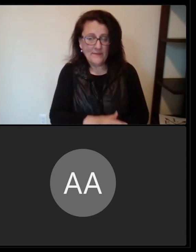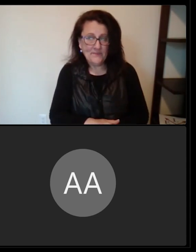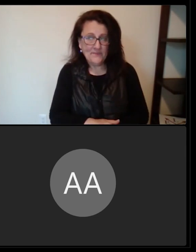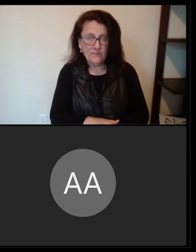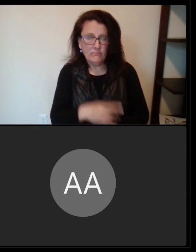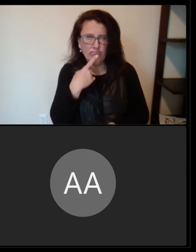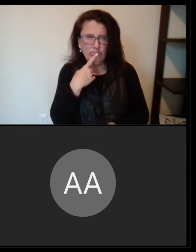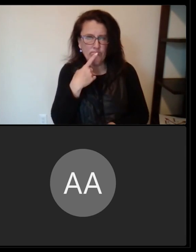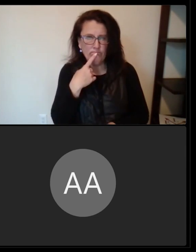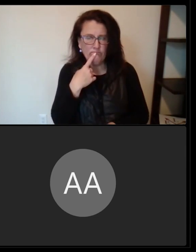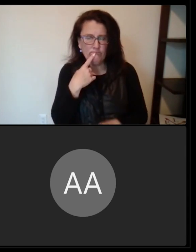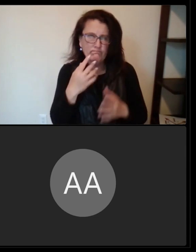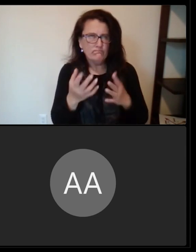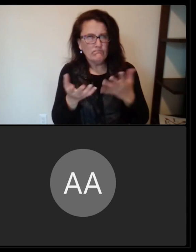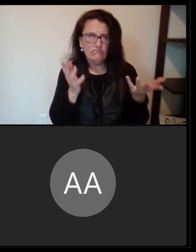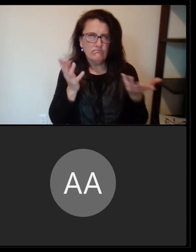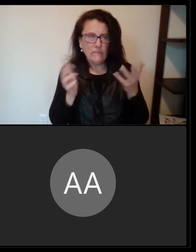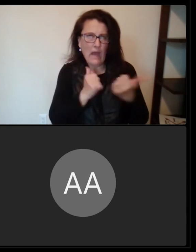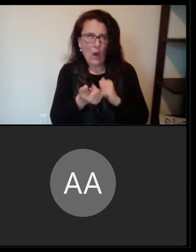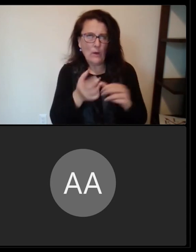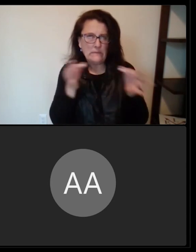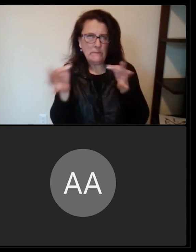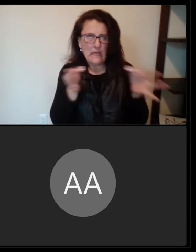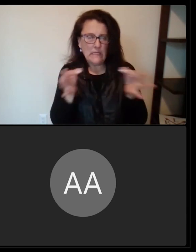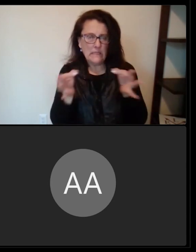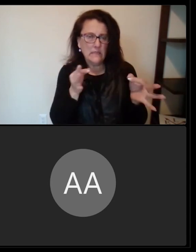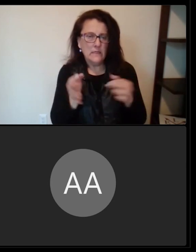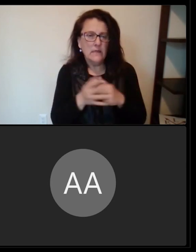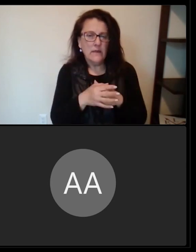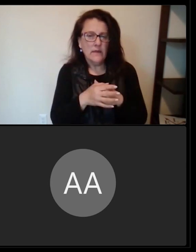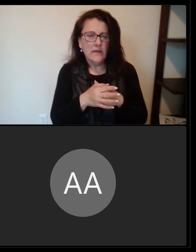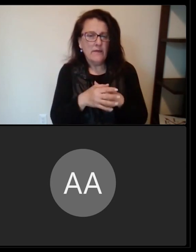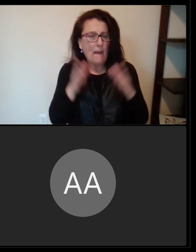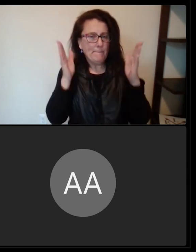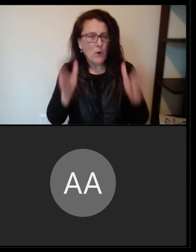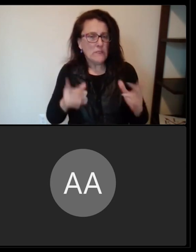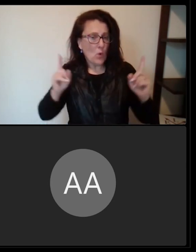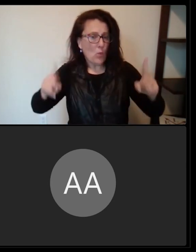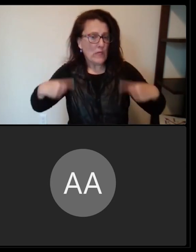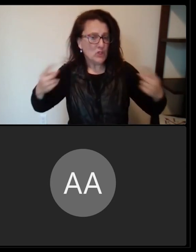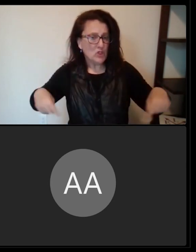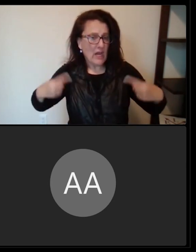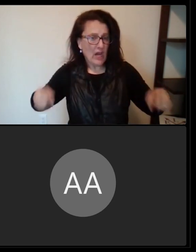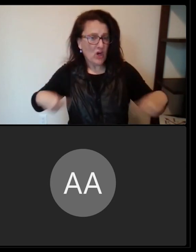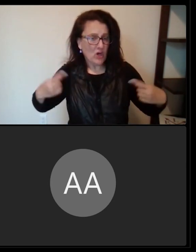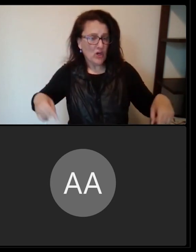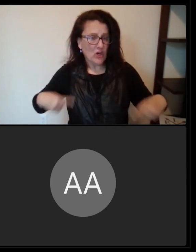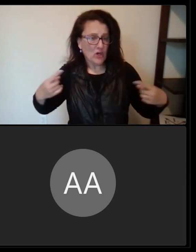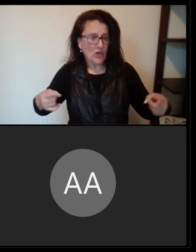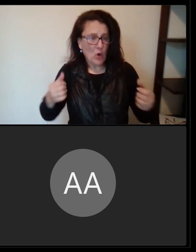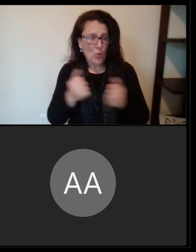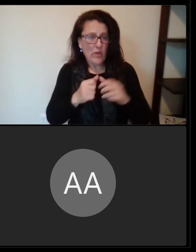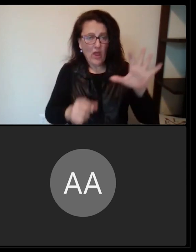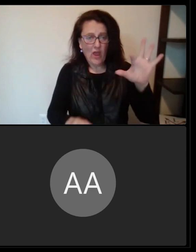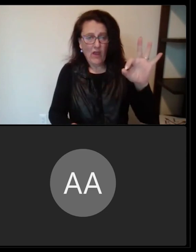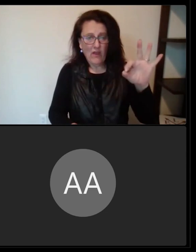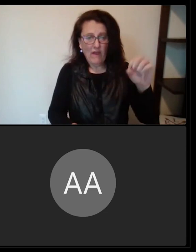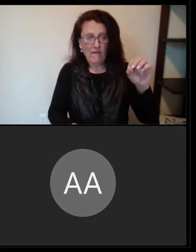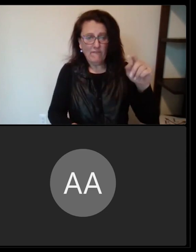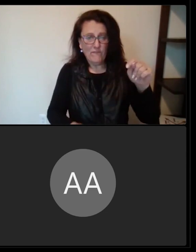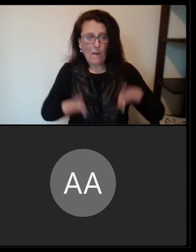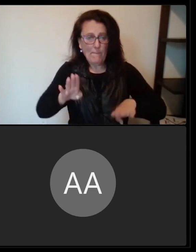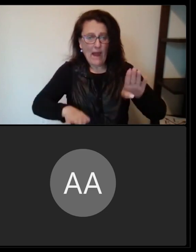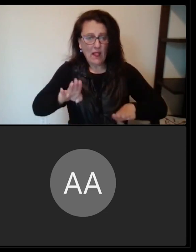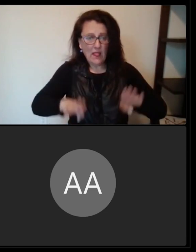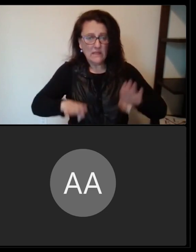or let me rephrase that, because I believe you are just talking about person in a wheelchair with the foot pedals on the wheelchair. So they would pull